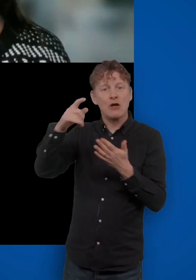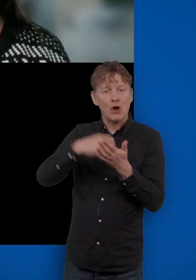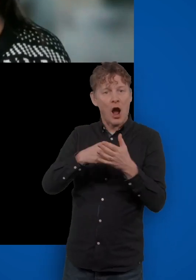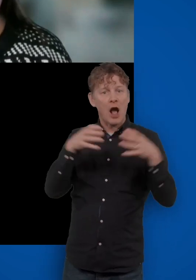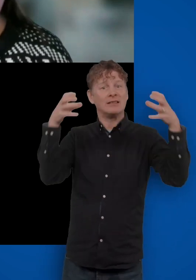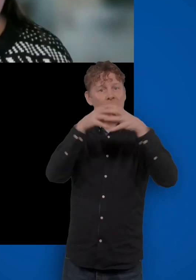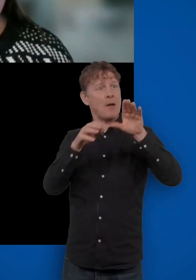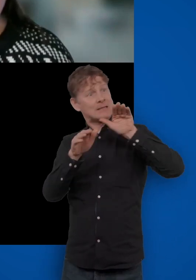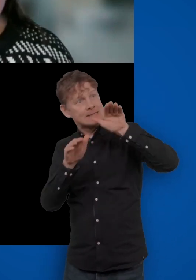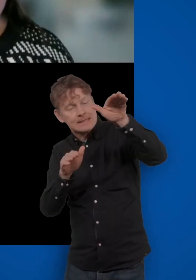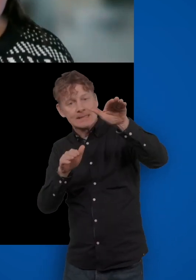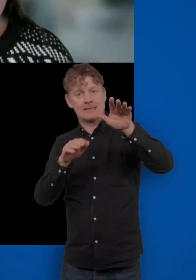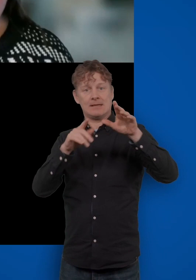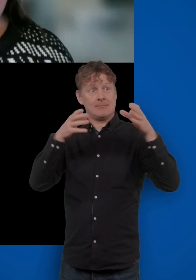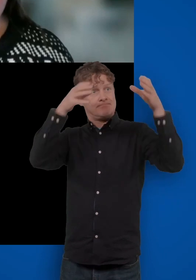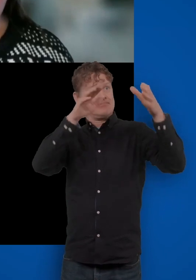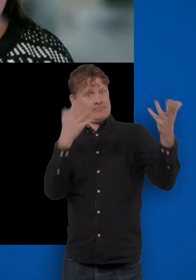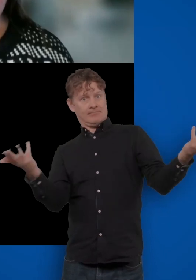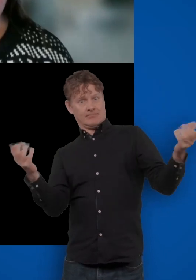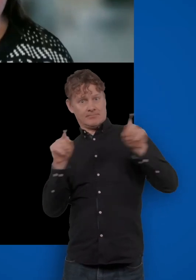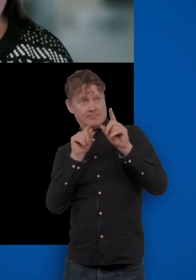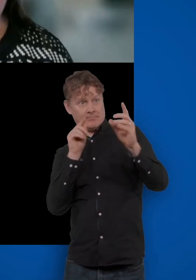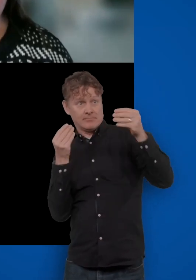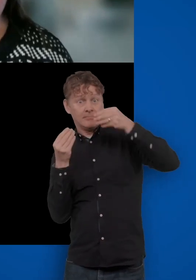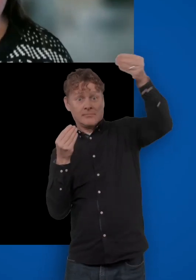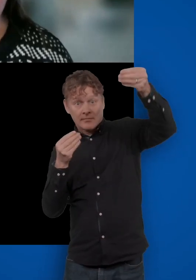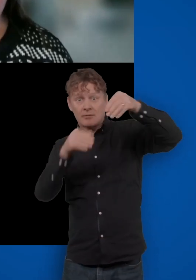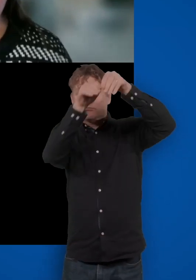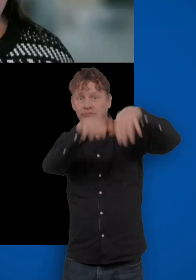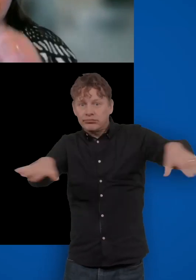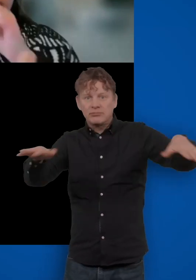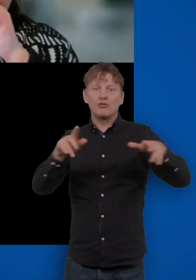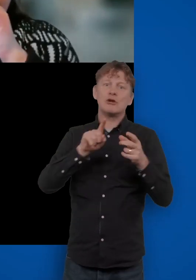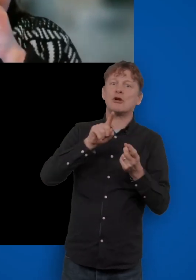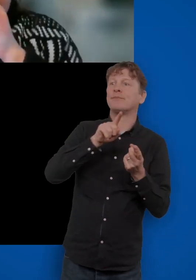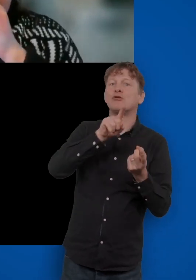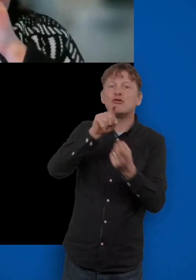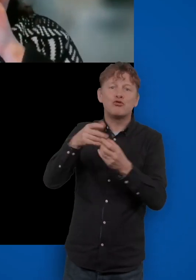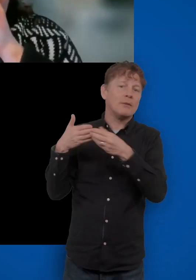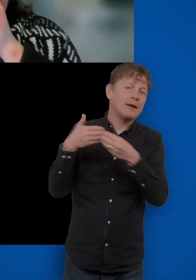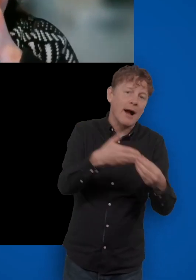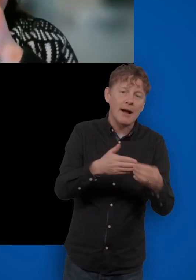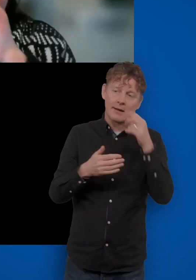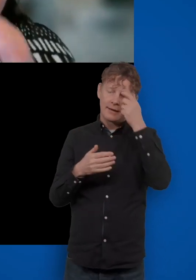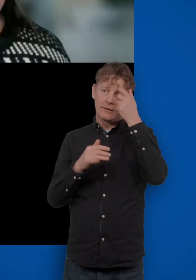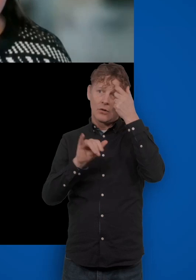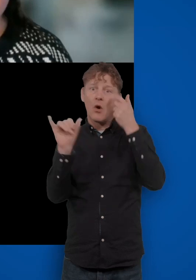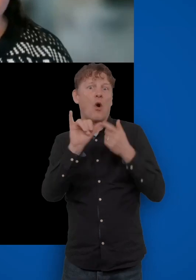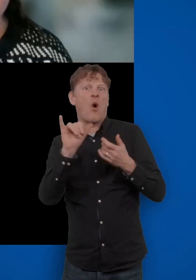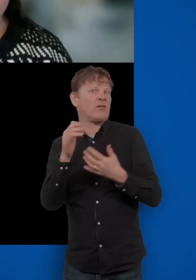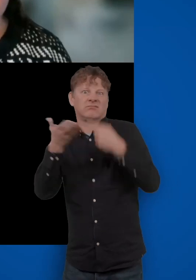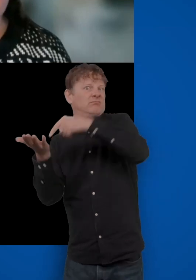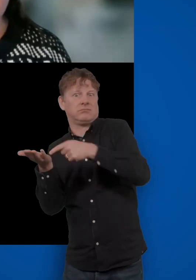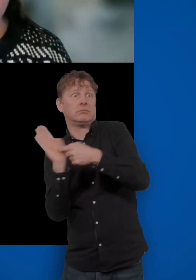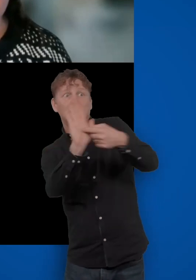HR departments in our various institutions and said, hey, do you want to see this recruitment guide, or do you want to see what we've been doing on